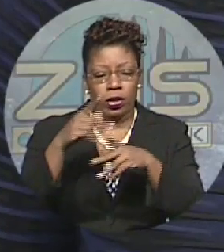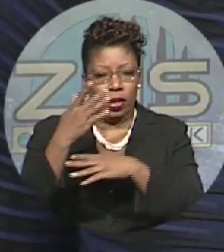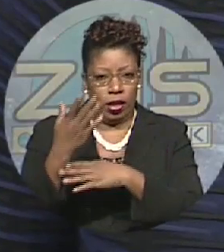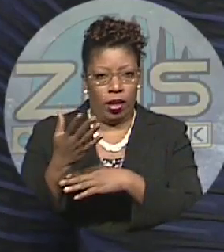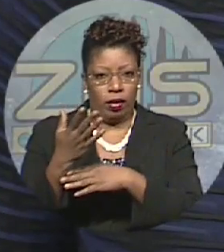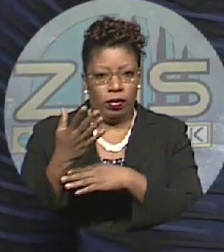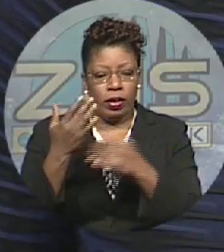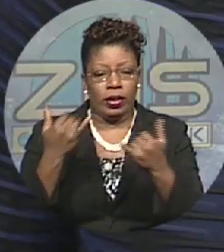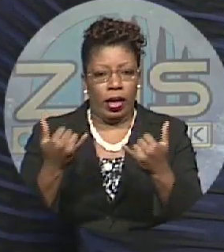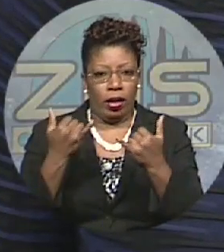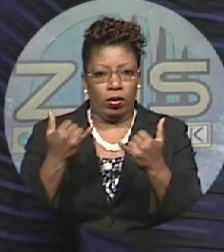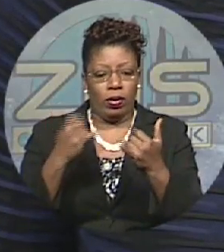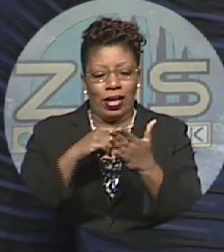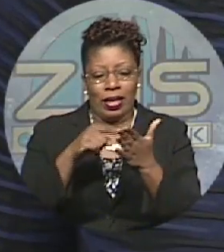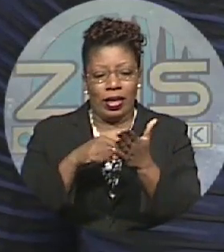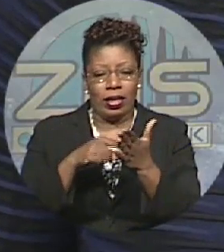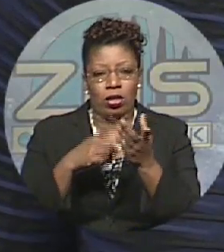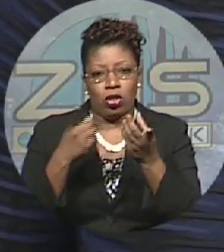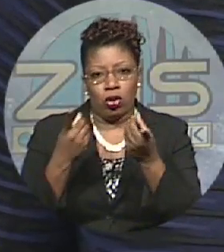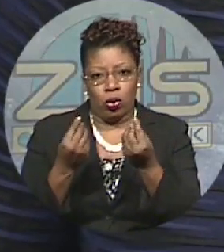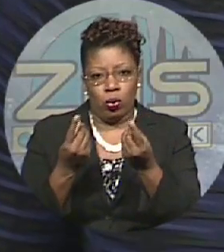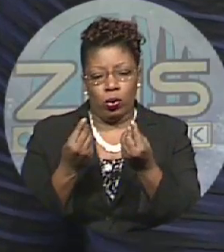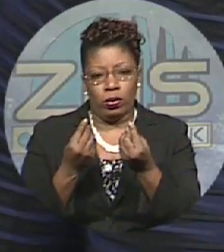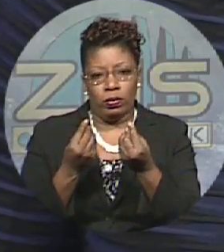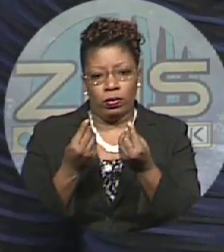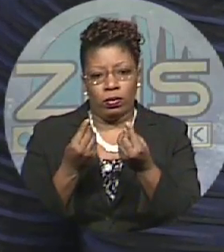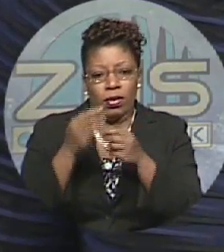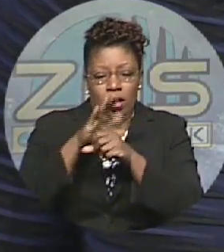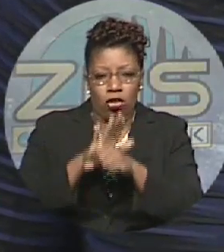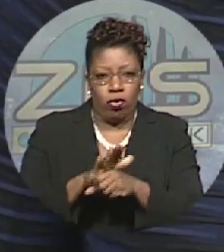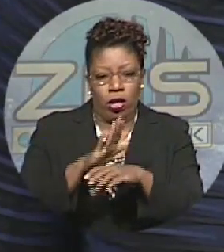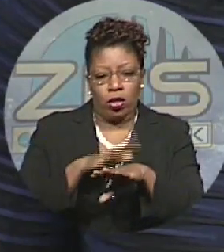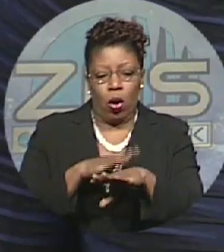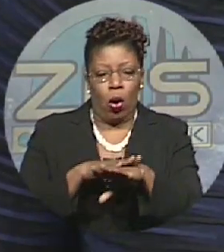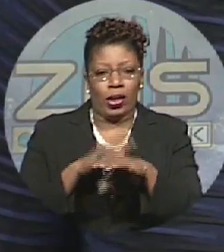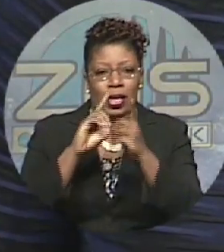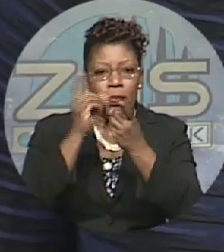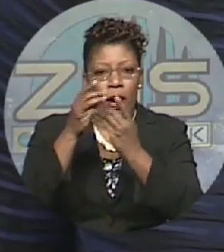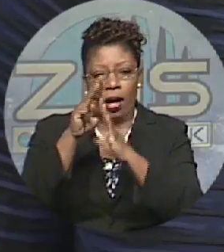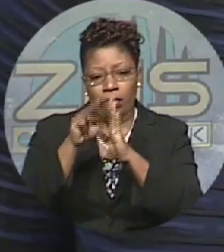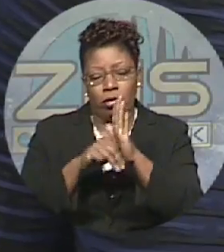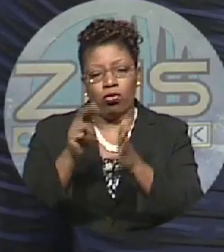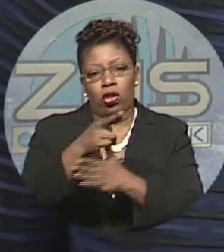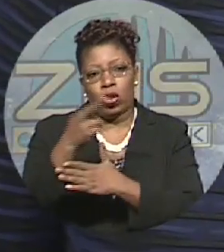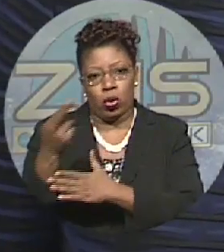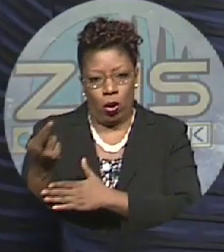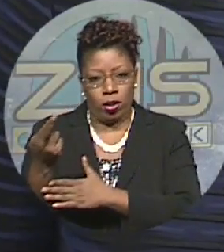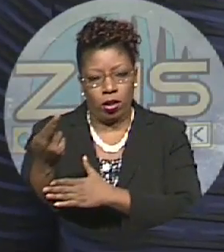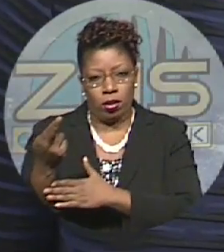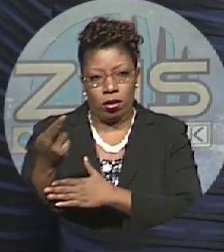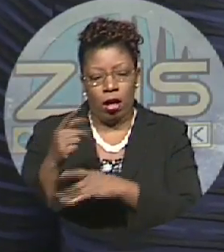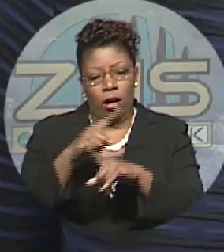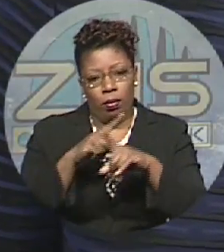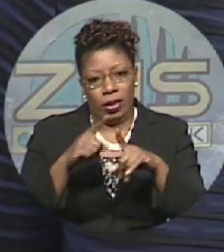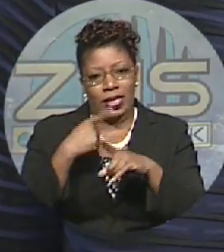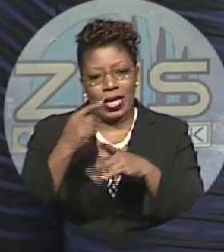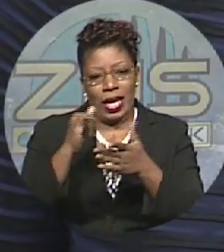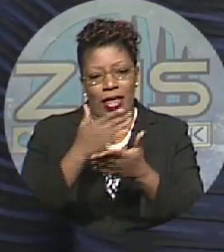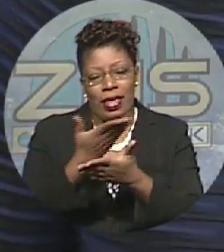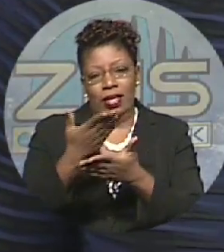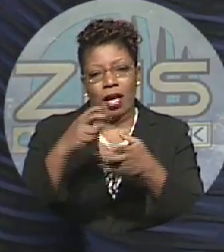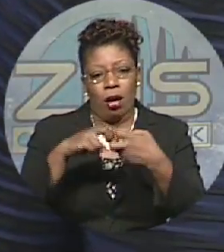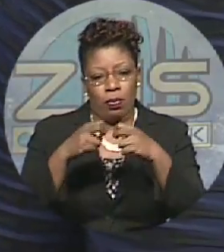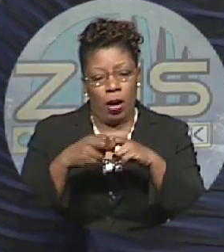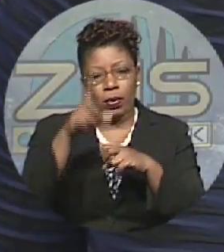how exercises like these do, in fact, put a strain on the department's resources, but maintains it's a problem that it has to